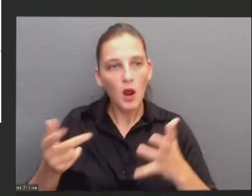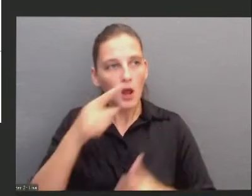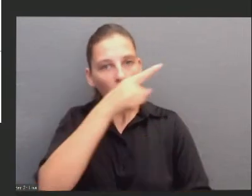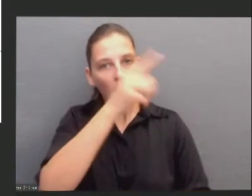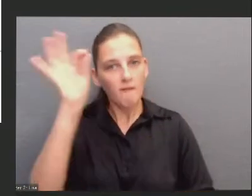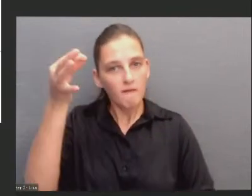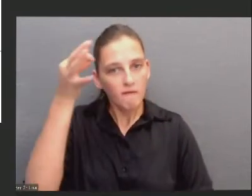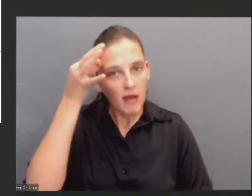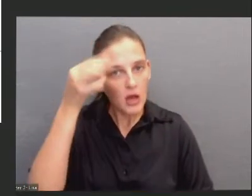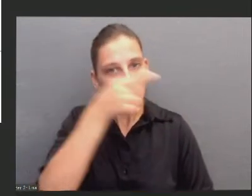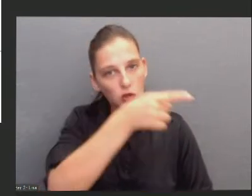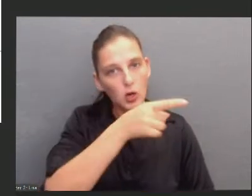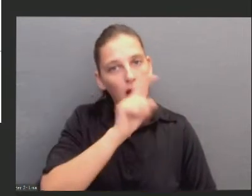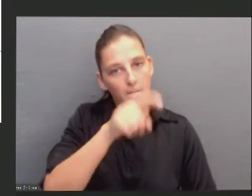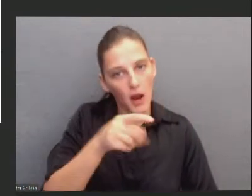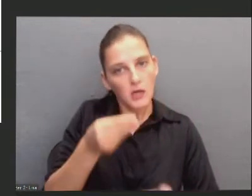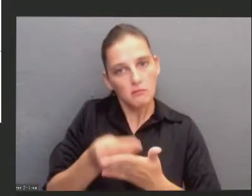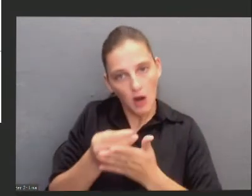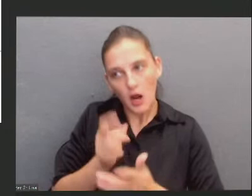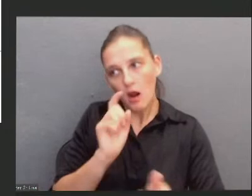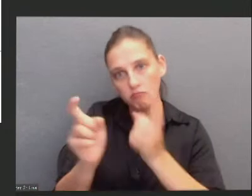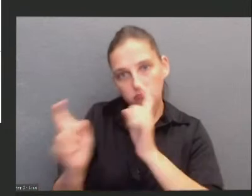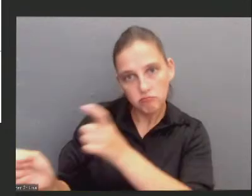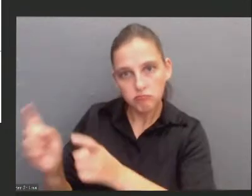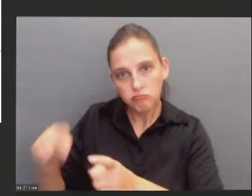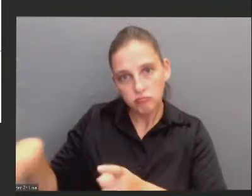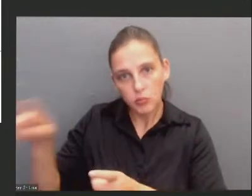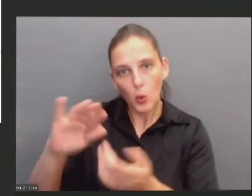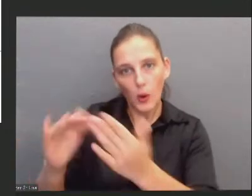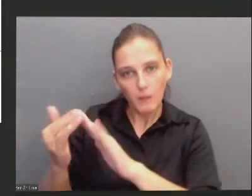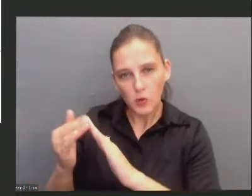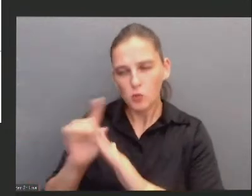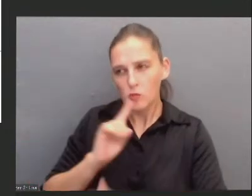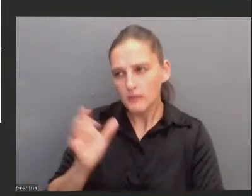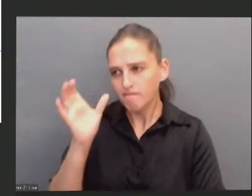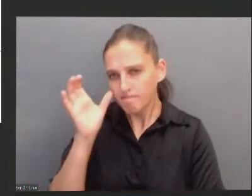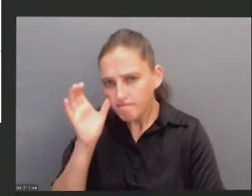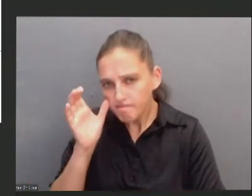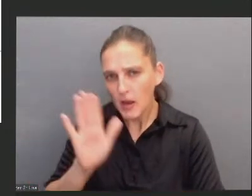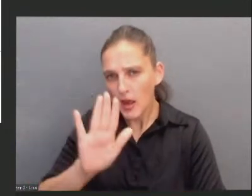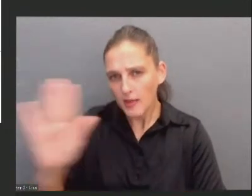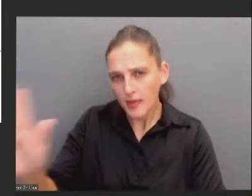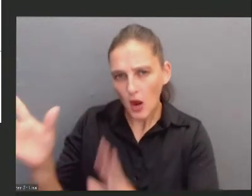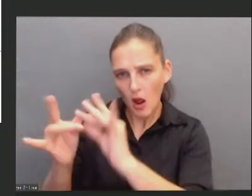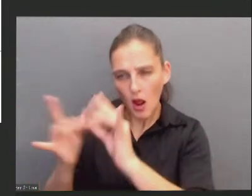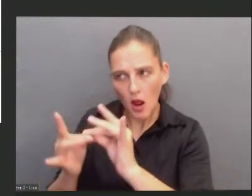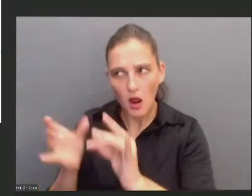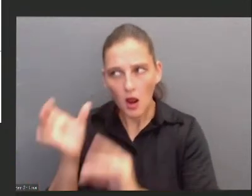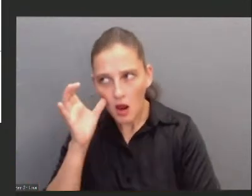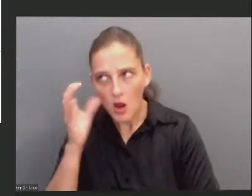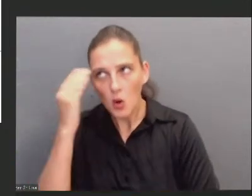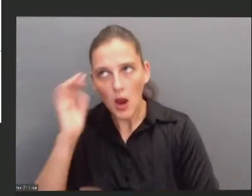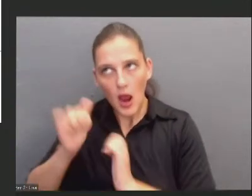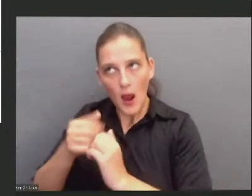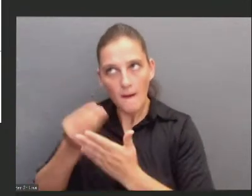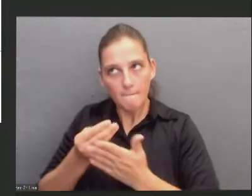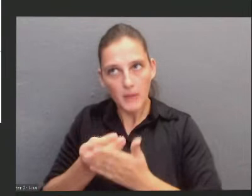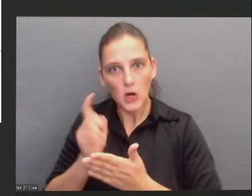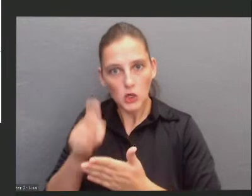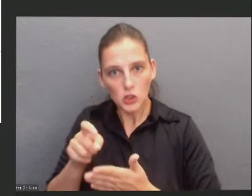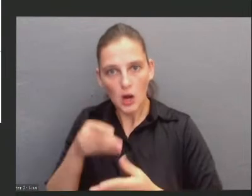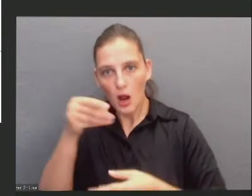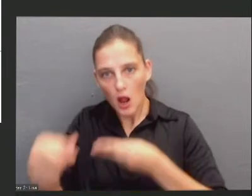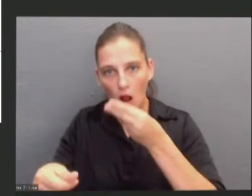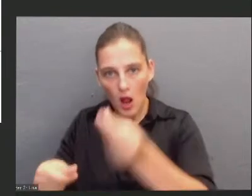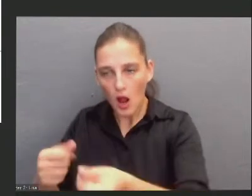resources into communities and listen to the communities about what's the best way to spend those resources that would make a